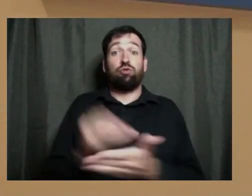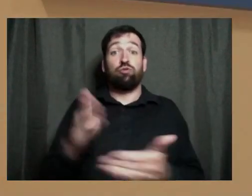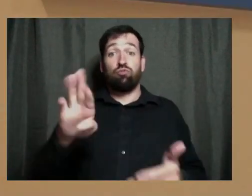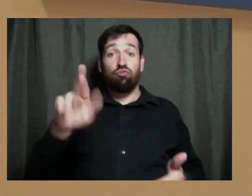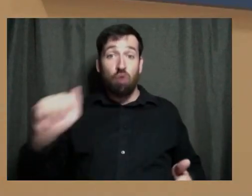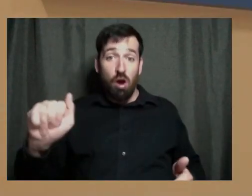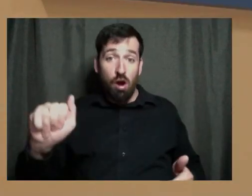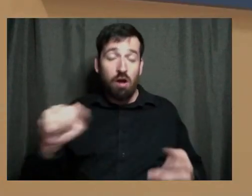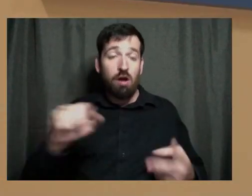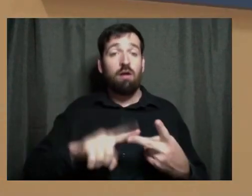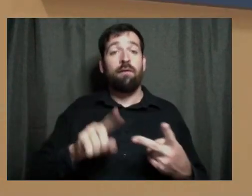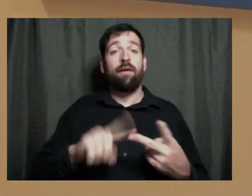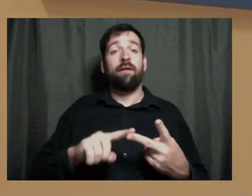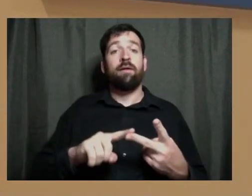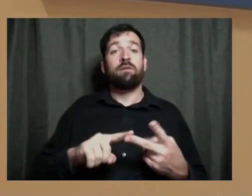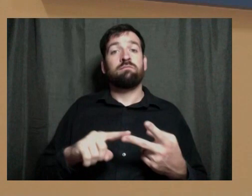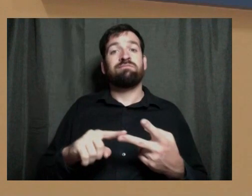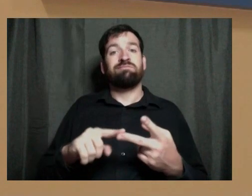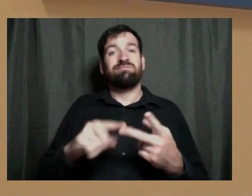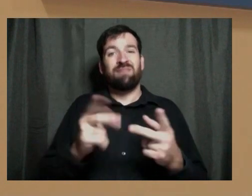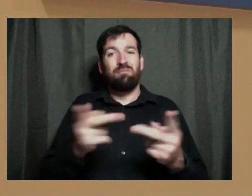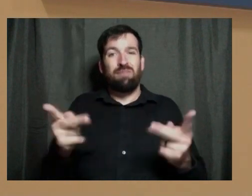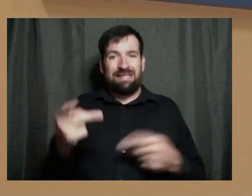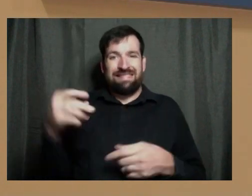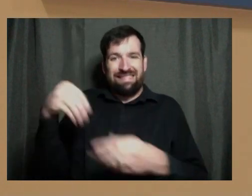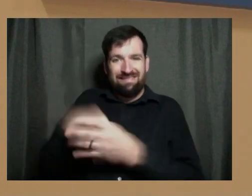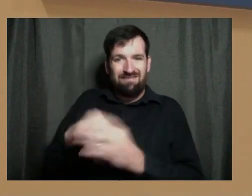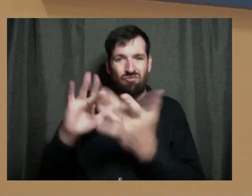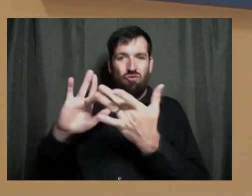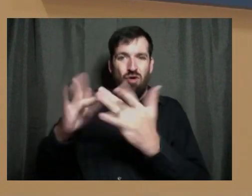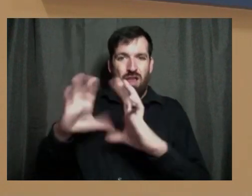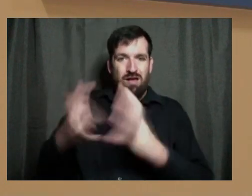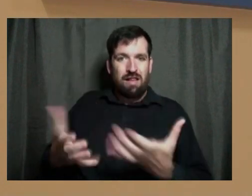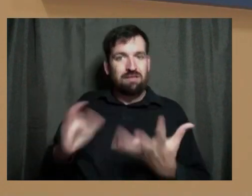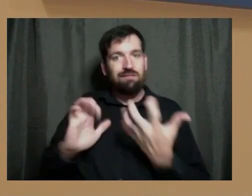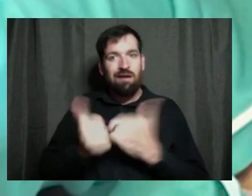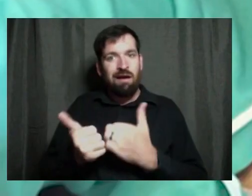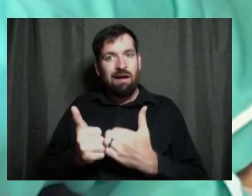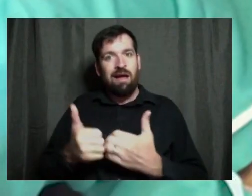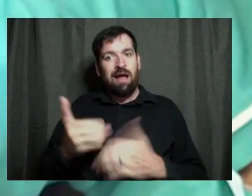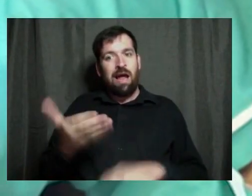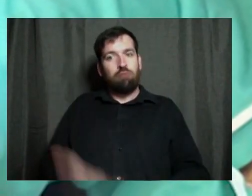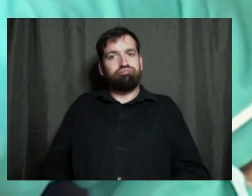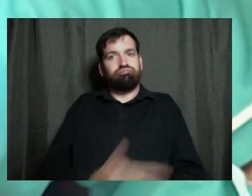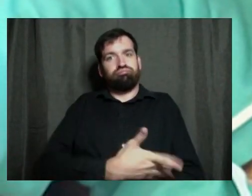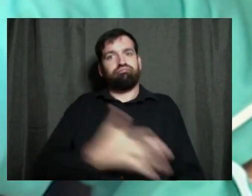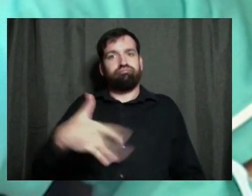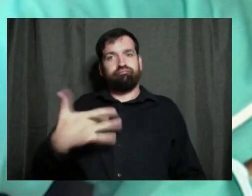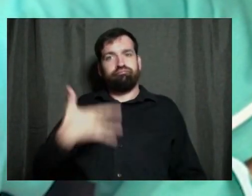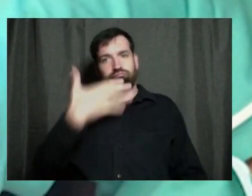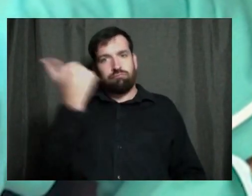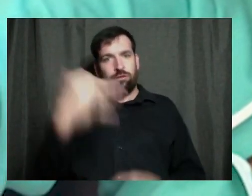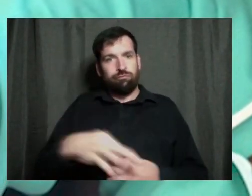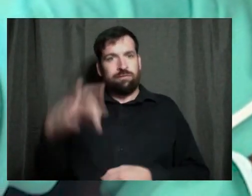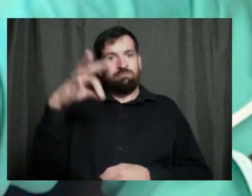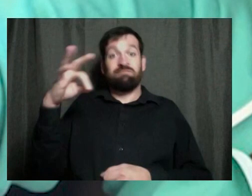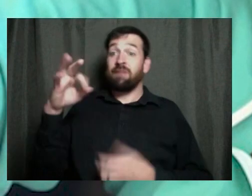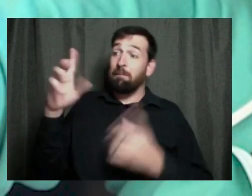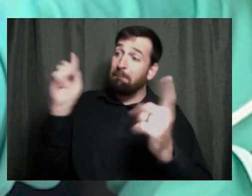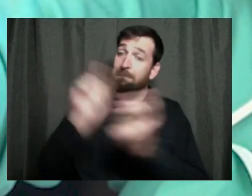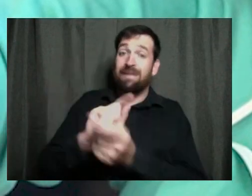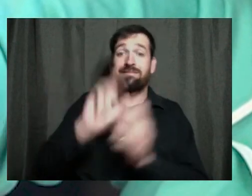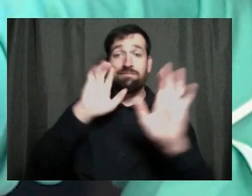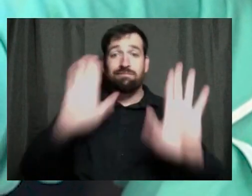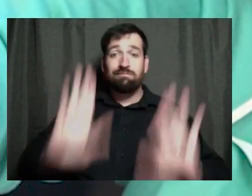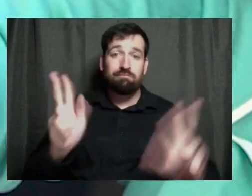to a spot in an online class focused on renewing the body and spirit. Not only did I meet some fantastic people, but